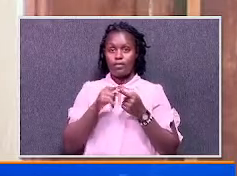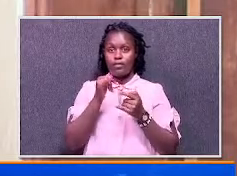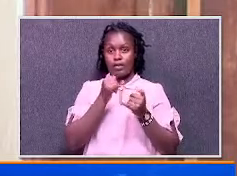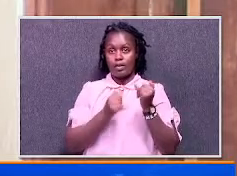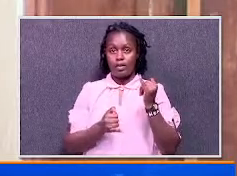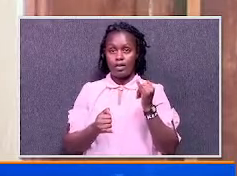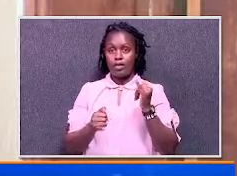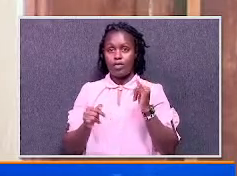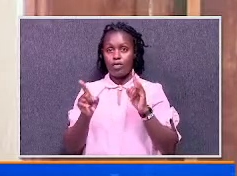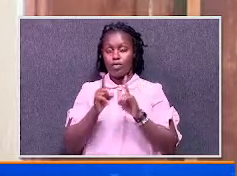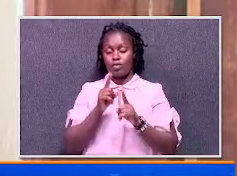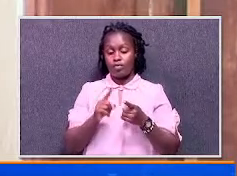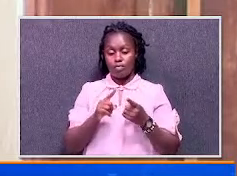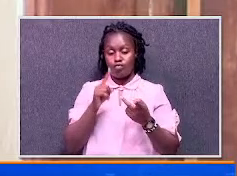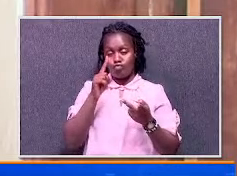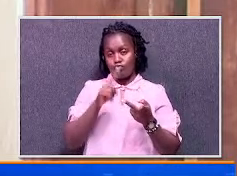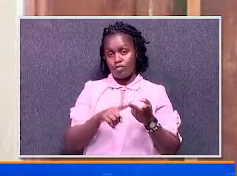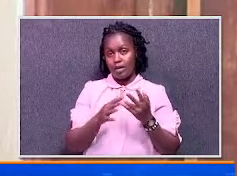Ya pili ni damu.